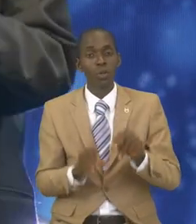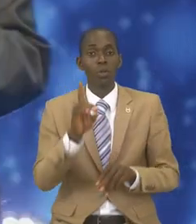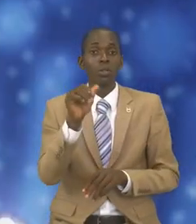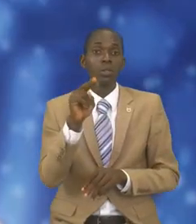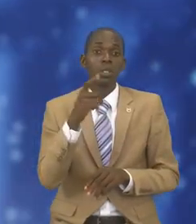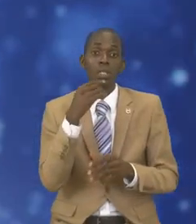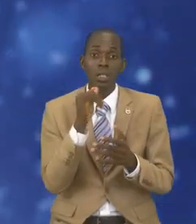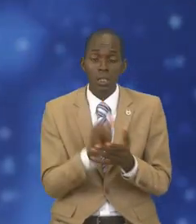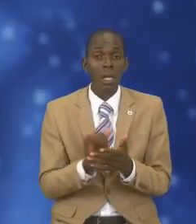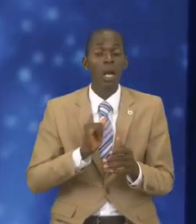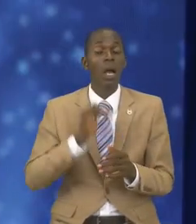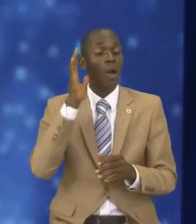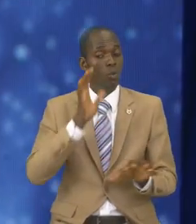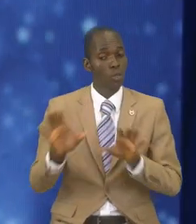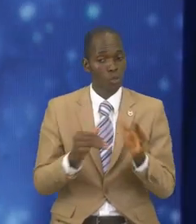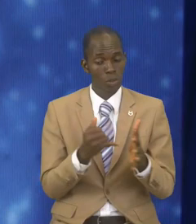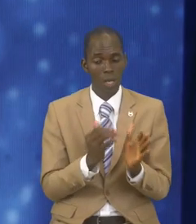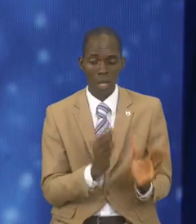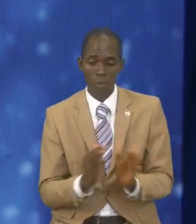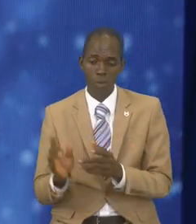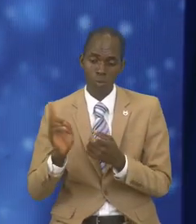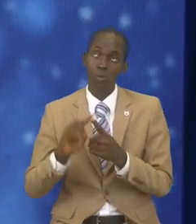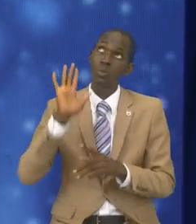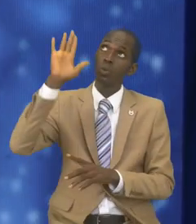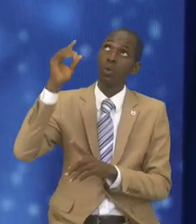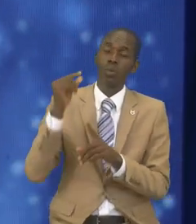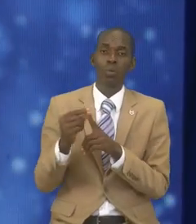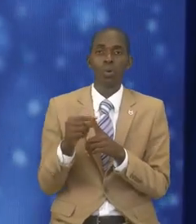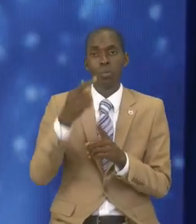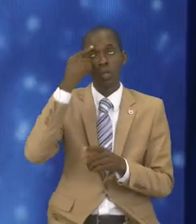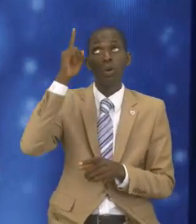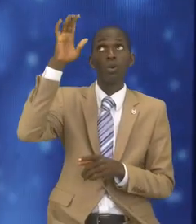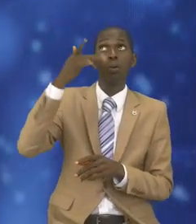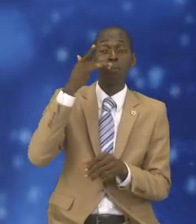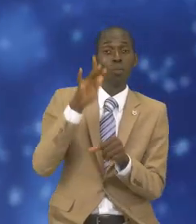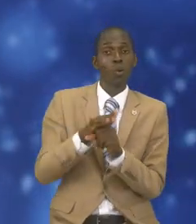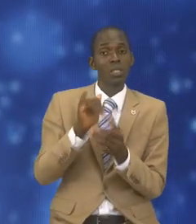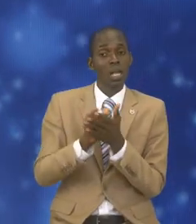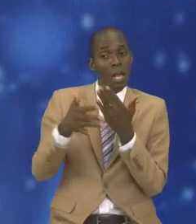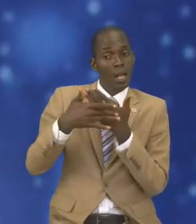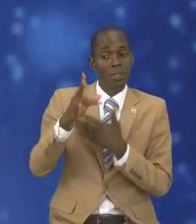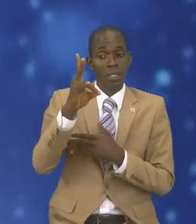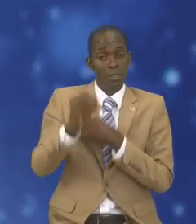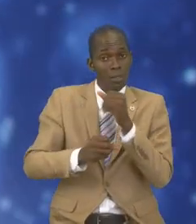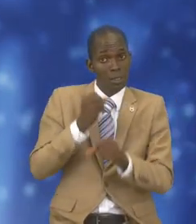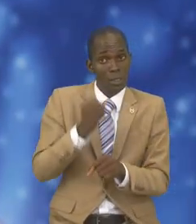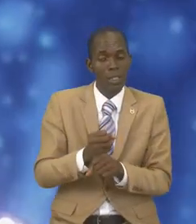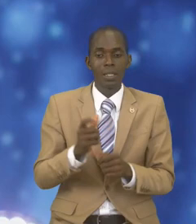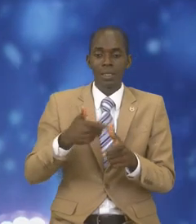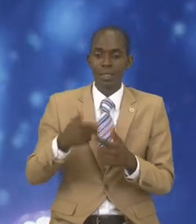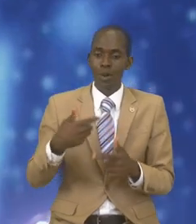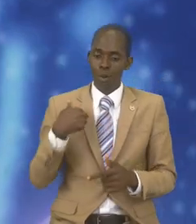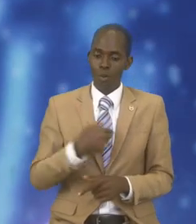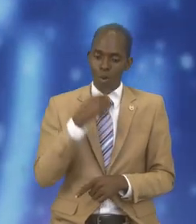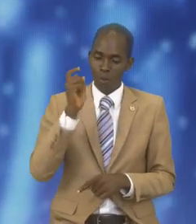to the word of the Lord, because God had said, after the 70 years, then shall ye call upon me, and ye